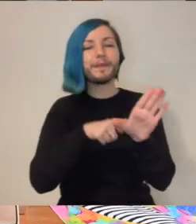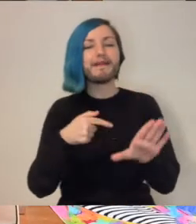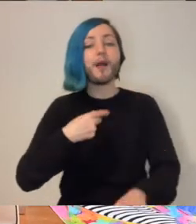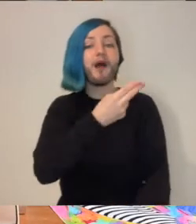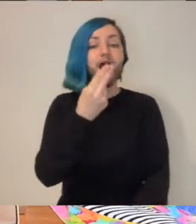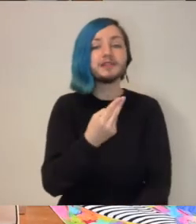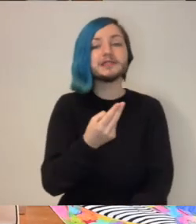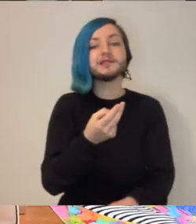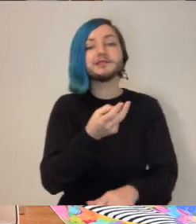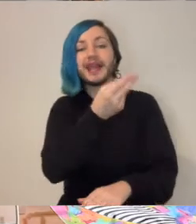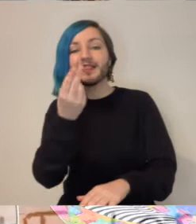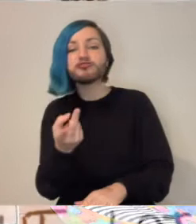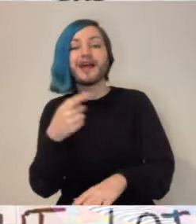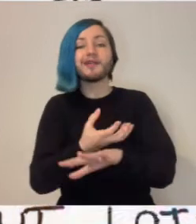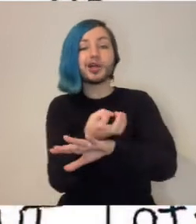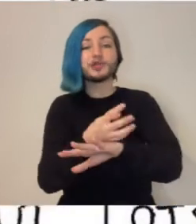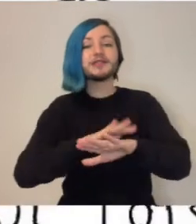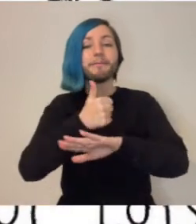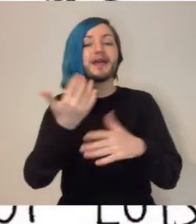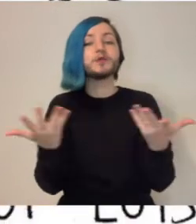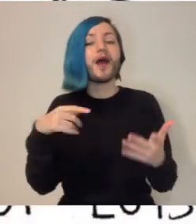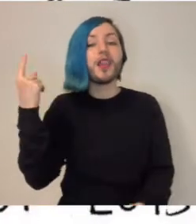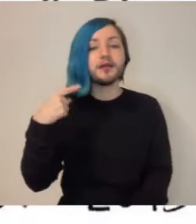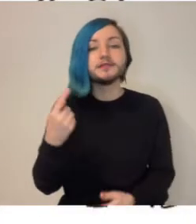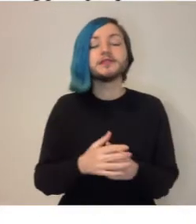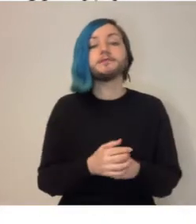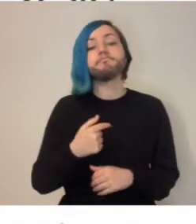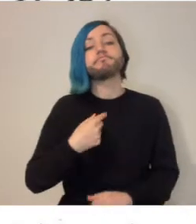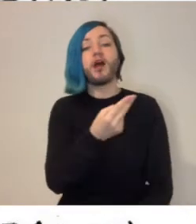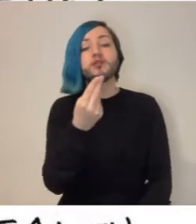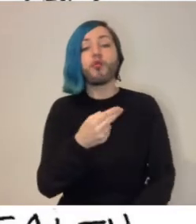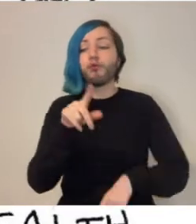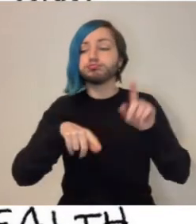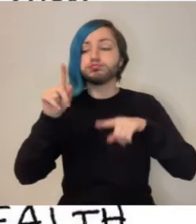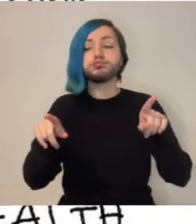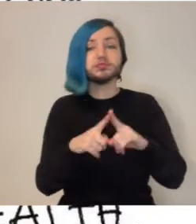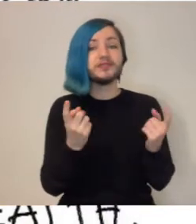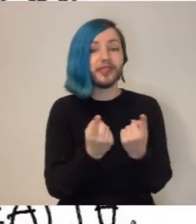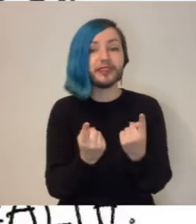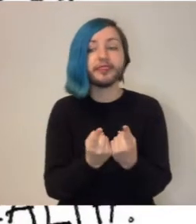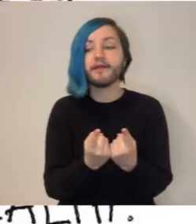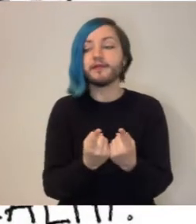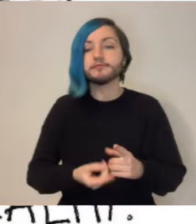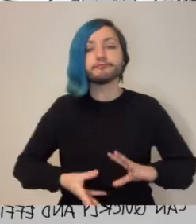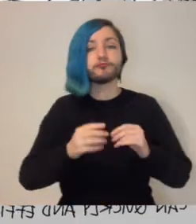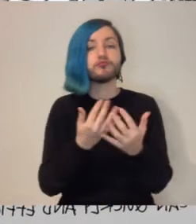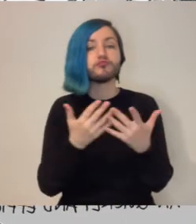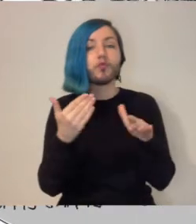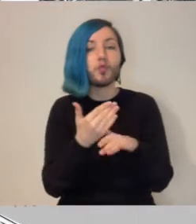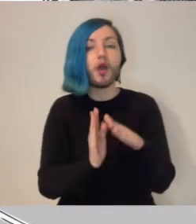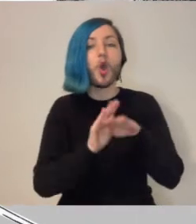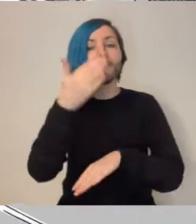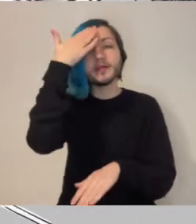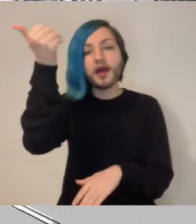Hi, my name's Ruby. I'm an artist, illustrator and cartoonist based in London. I draw many different things